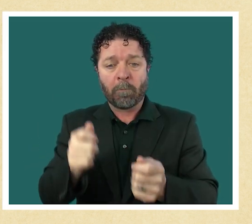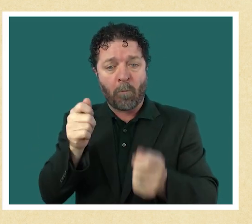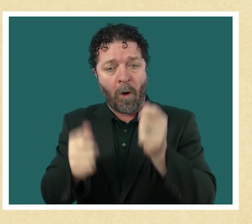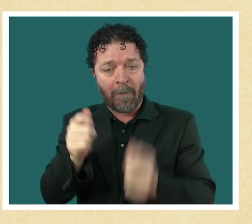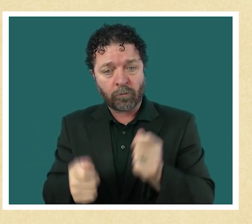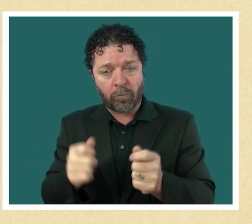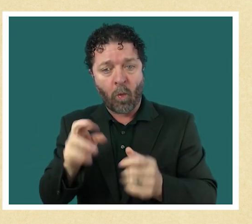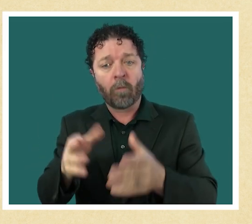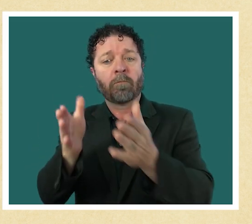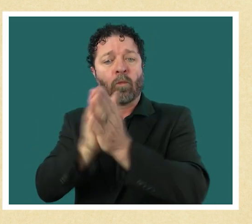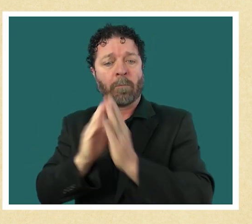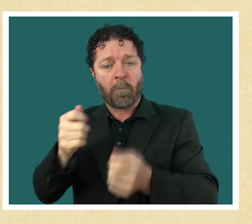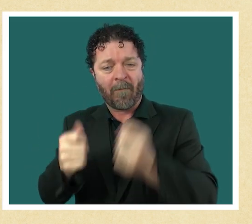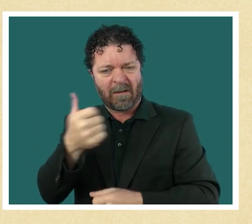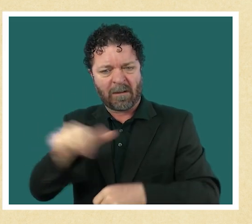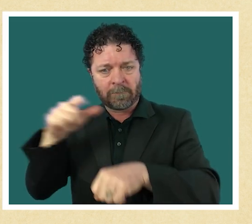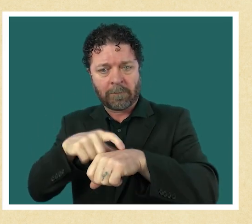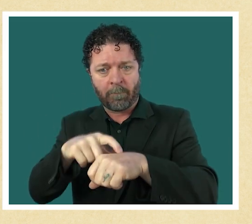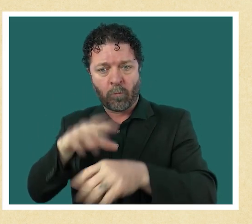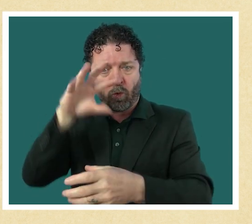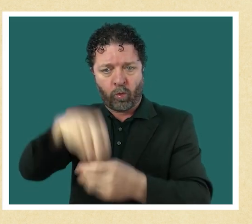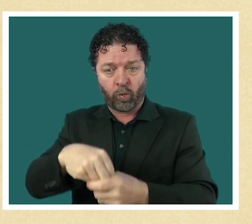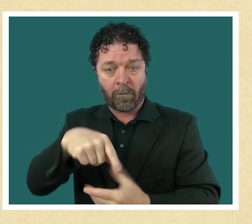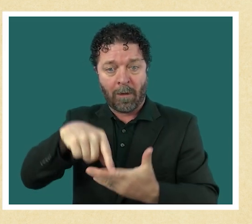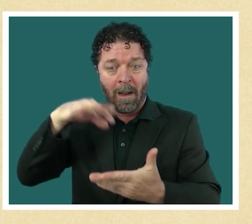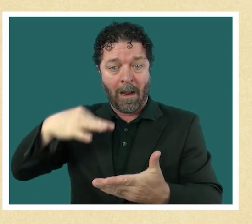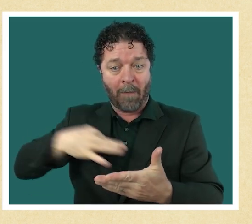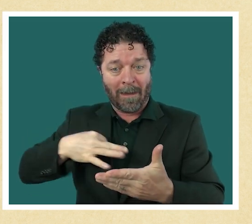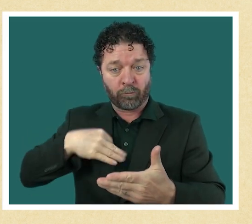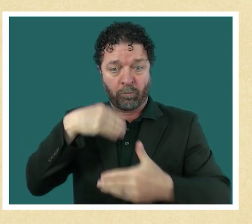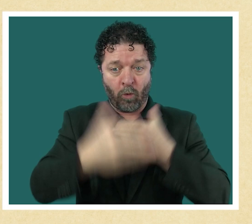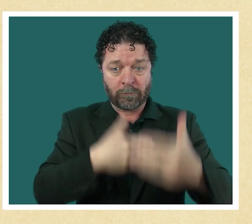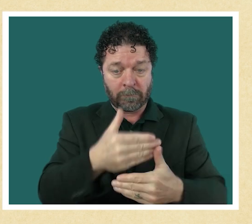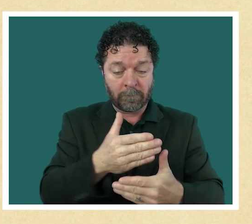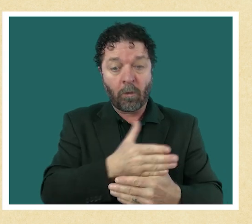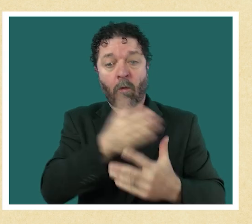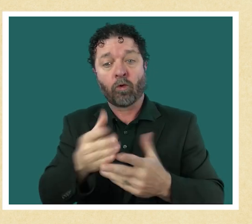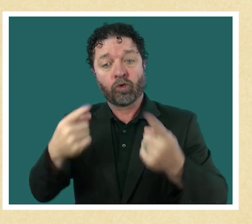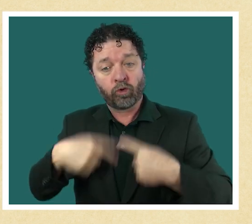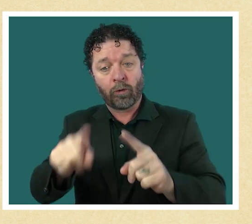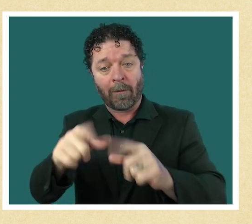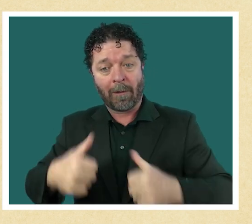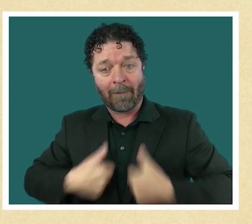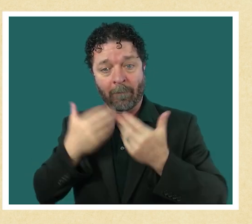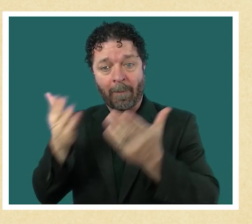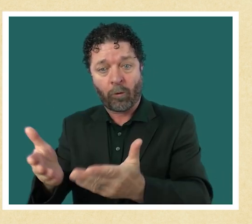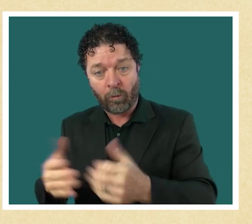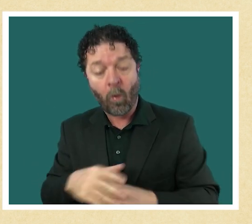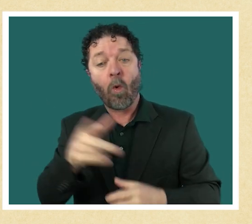in the application process, during your tenancy, and in moving out, even